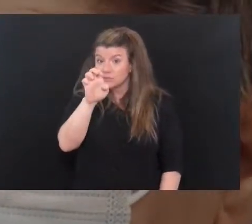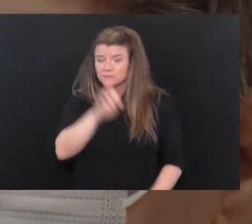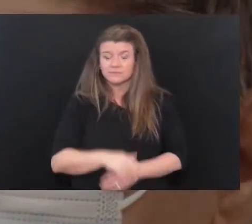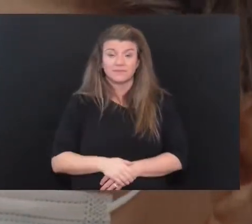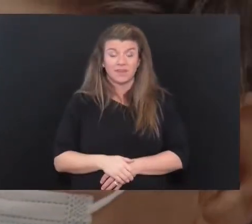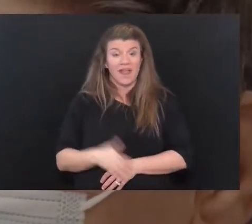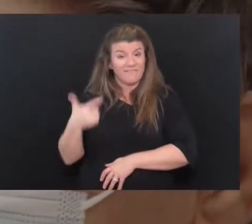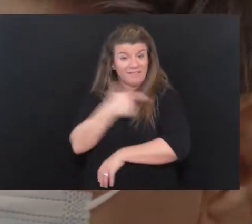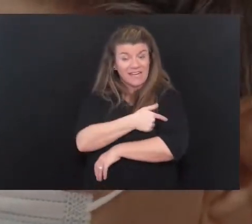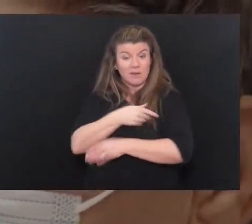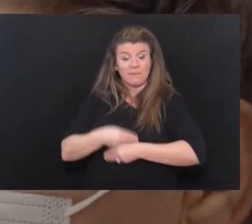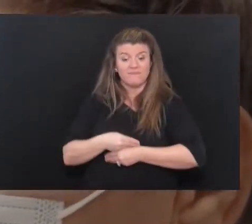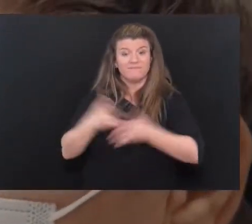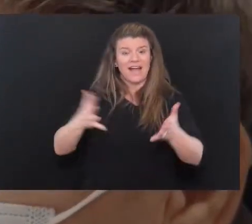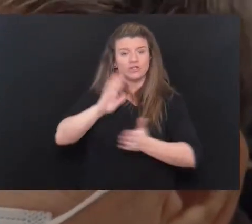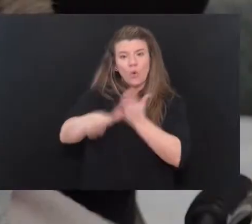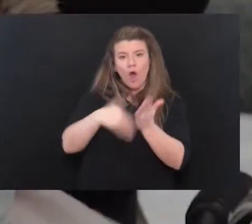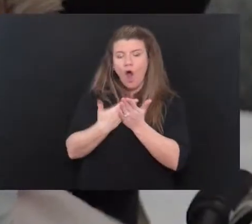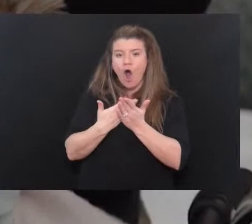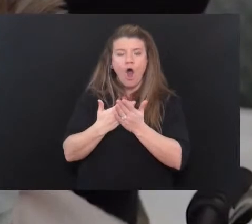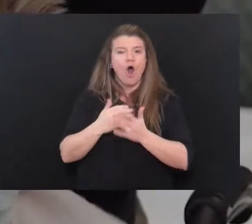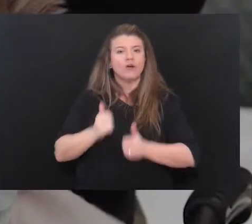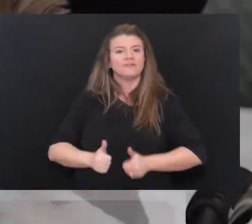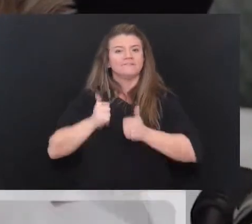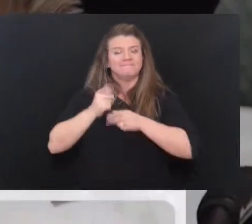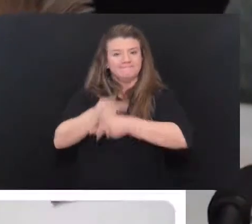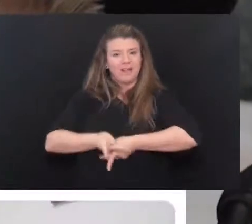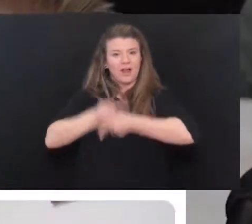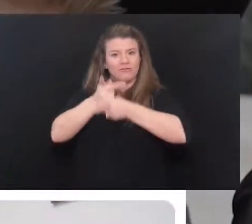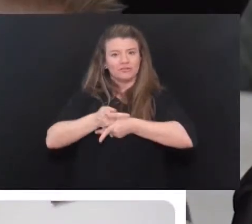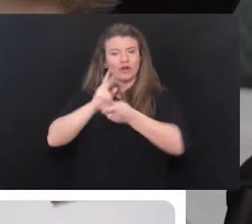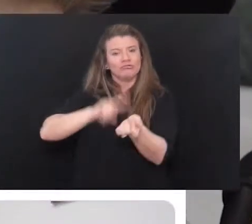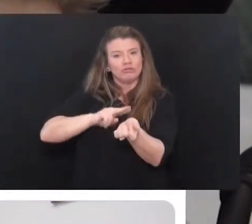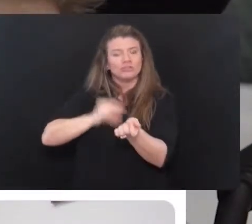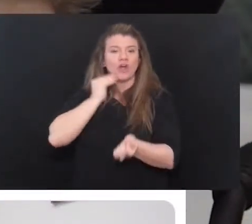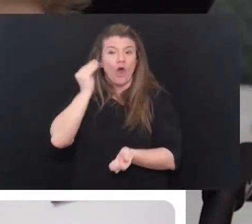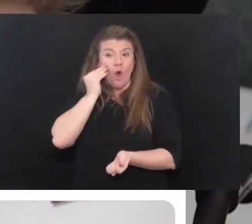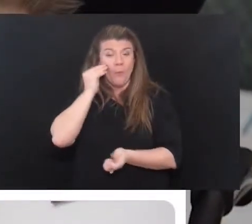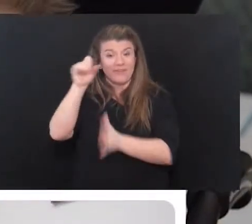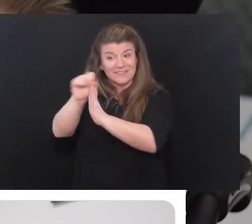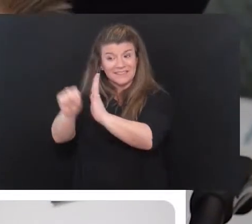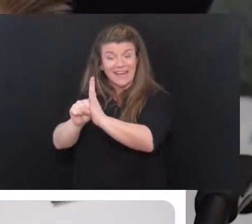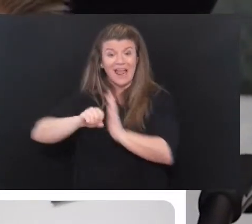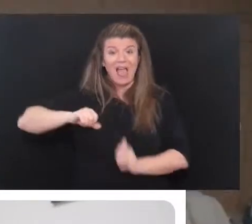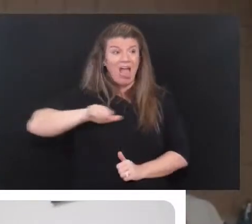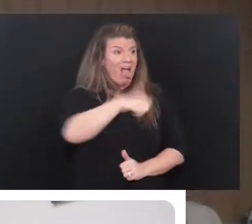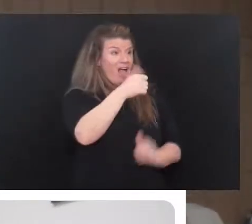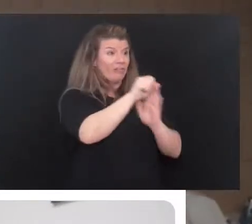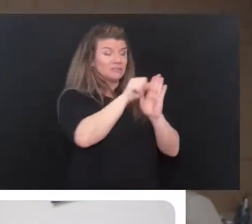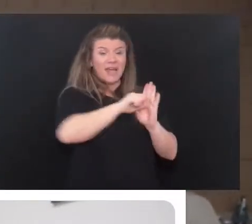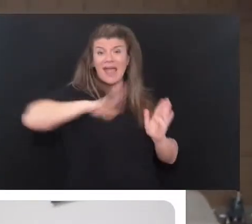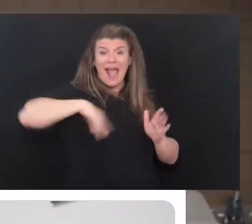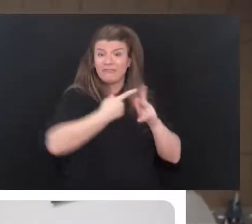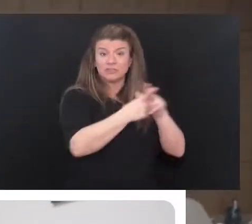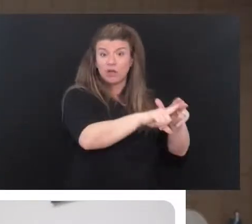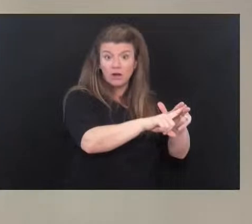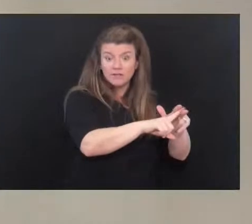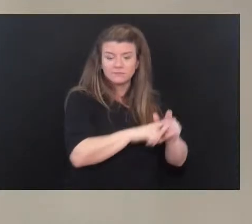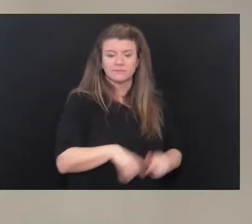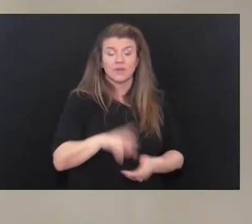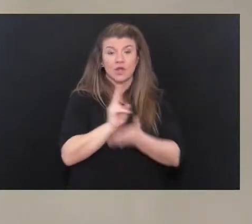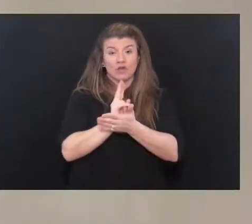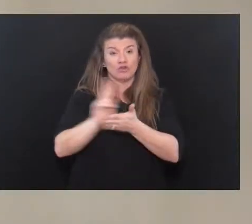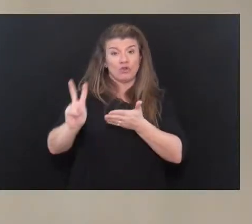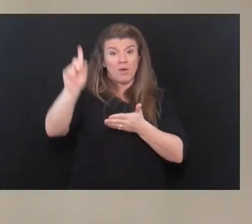Vaccinations have been provided to every long-term care facility in the state, while some other states haven't even started. 2.5 weeks after the